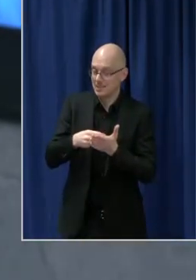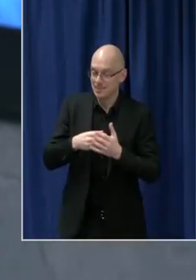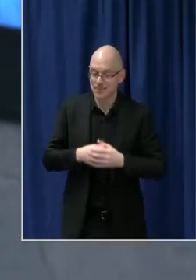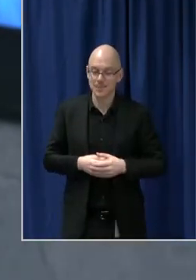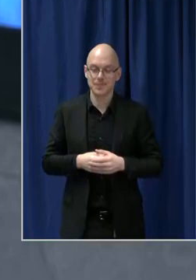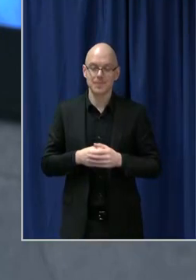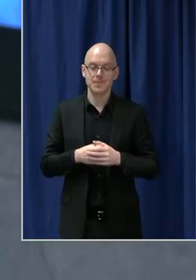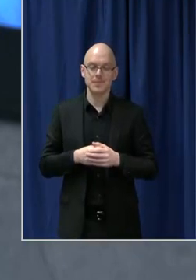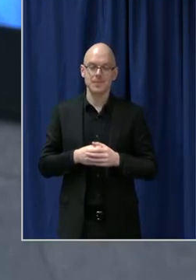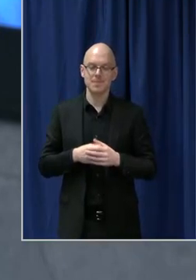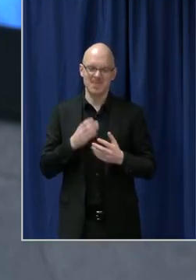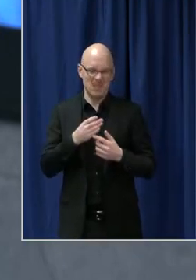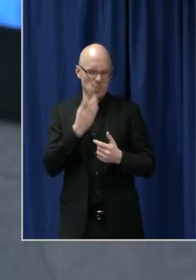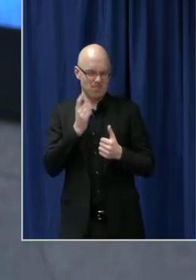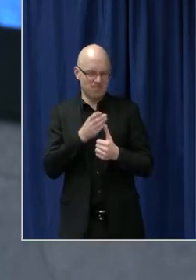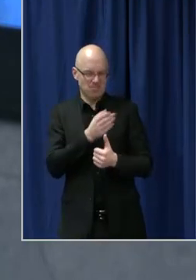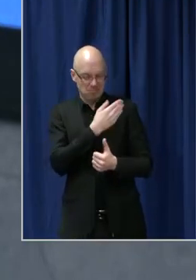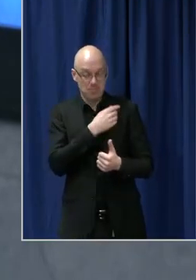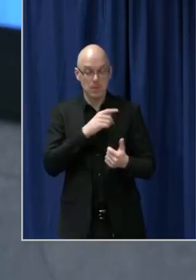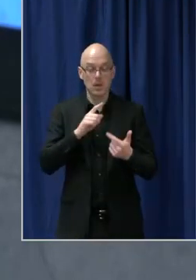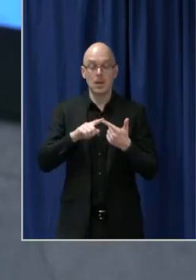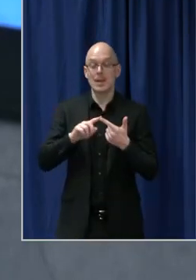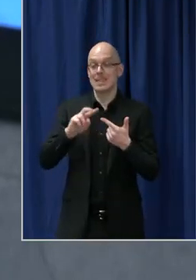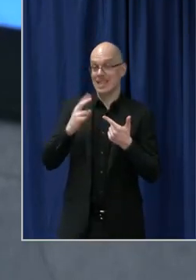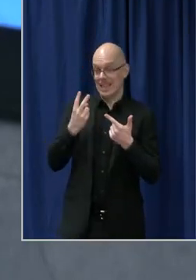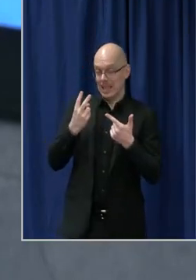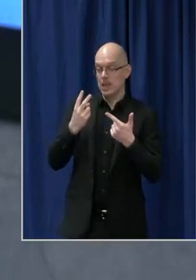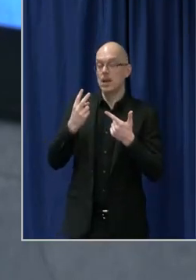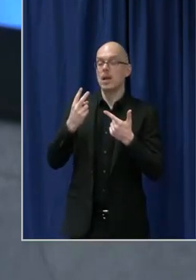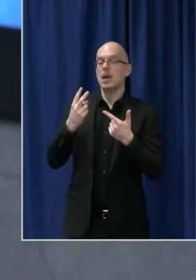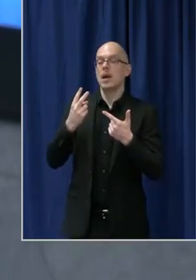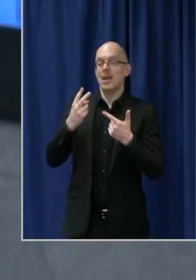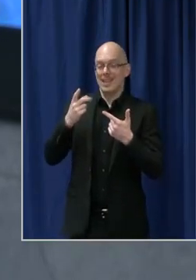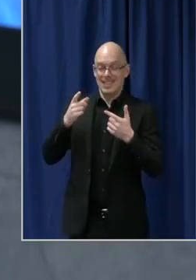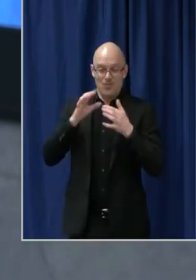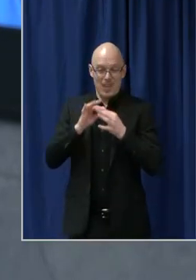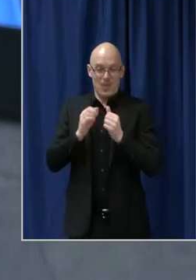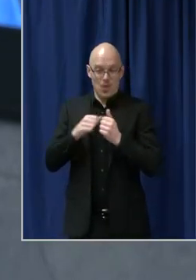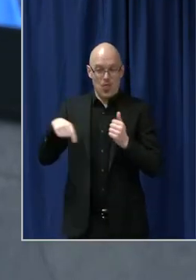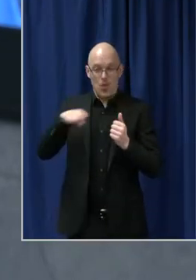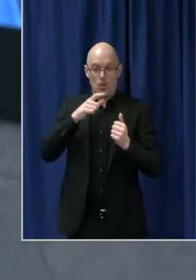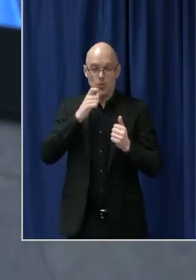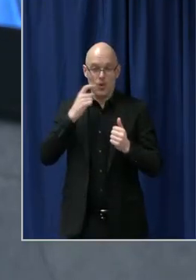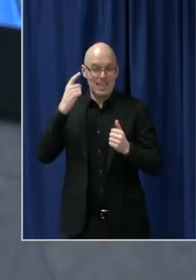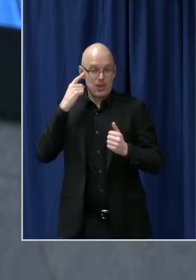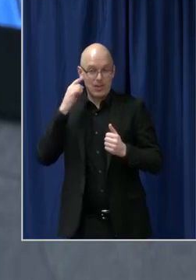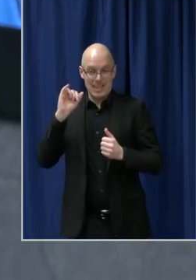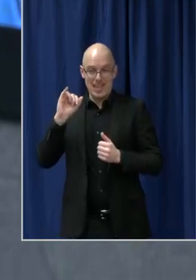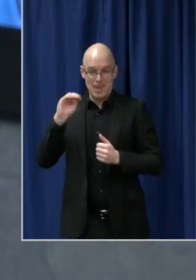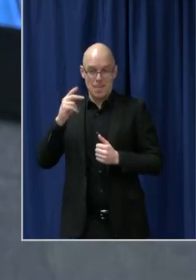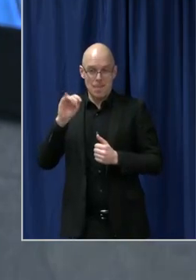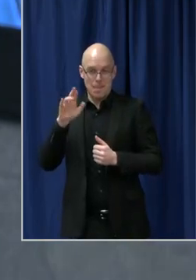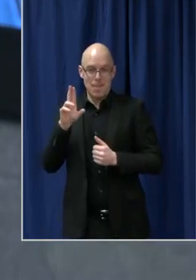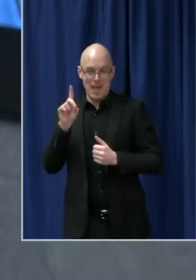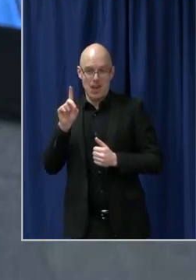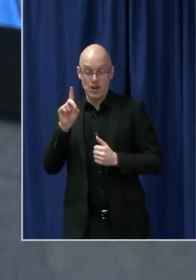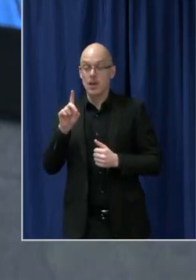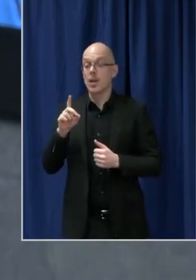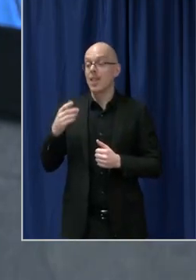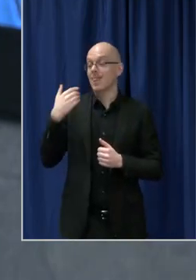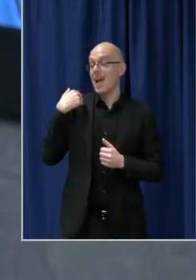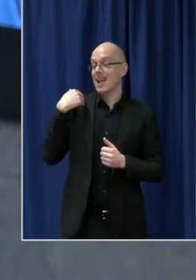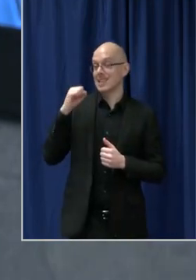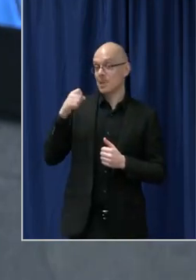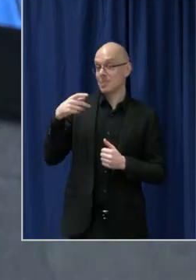and highlight to this group. Staying on the topic of those who are hearing impaired, in December we adopted a proposal that put us